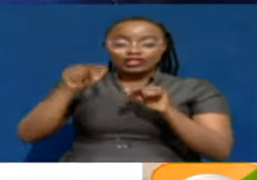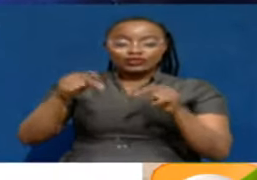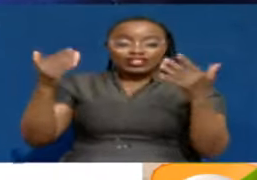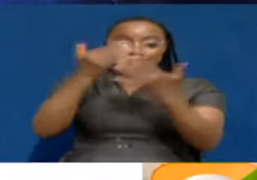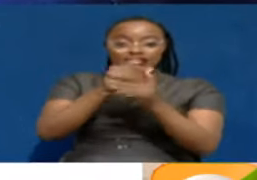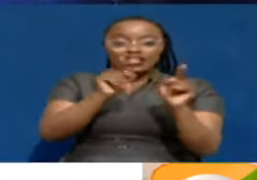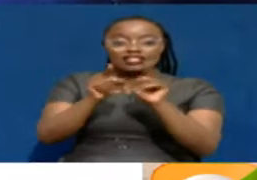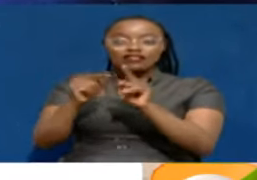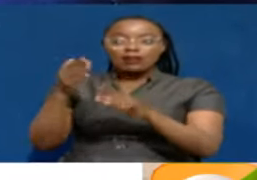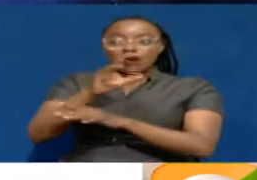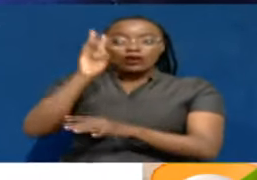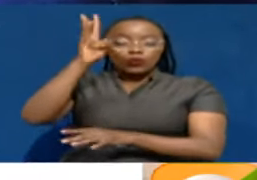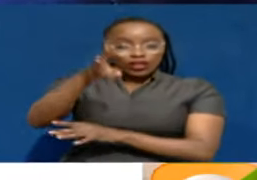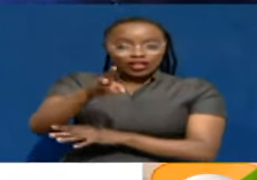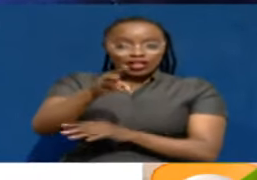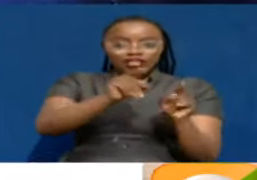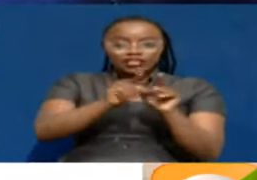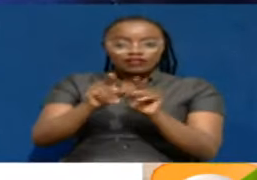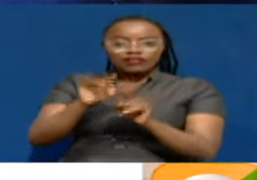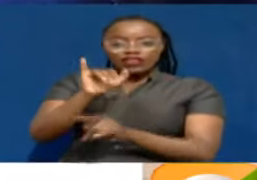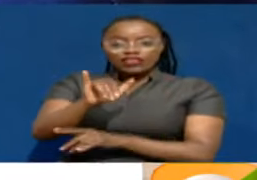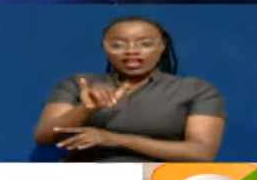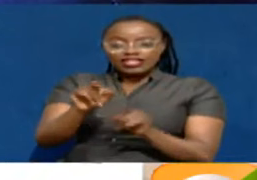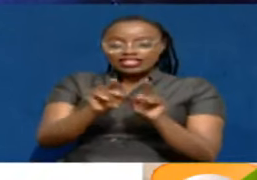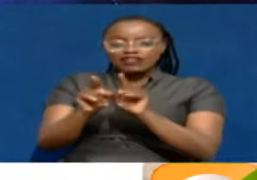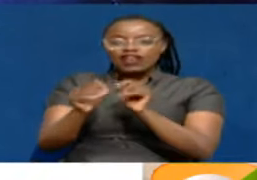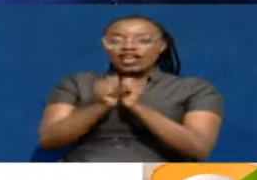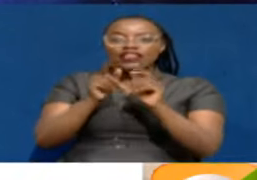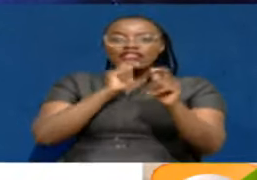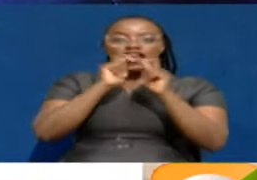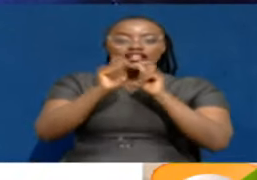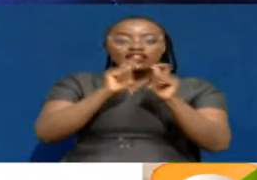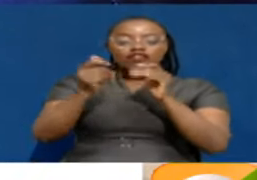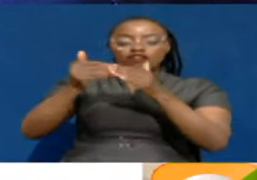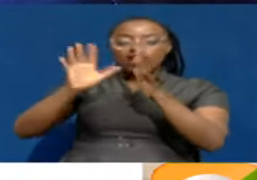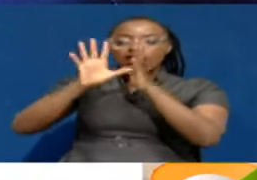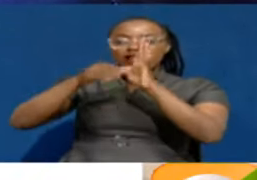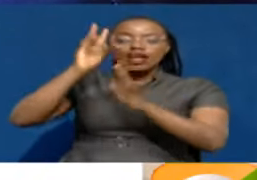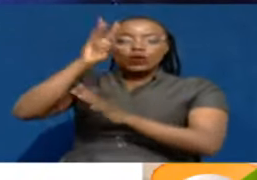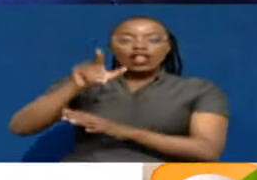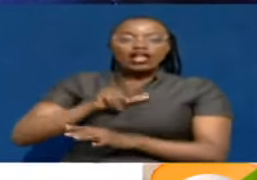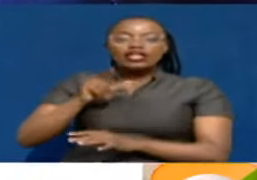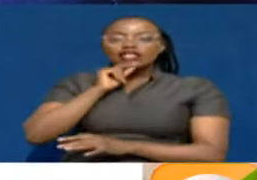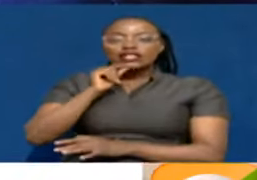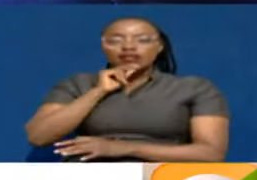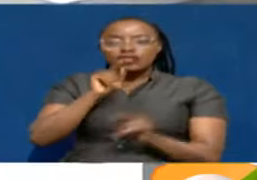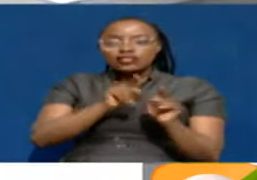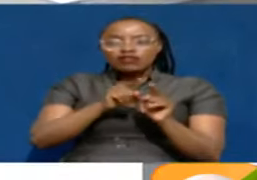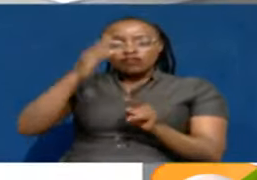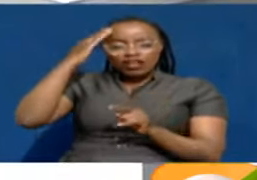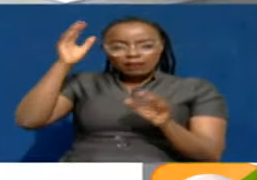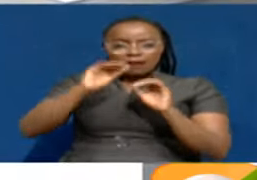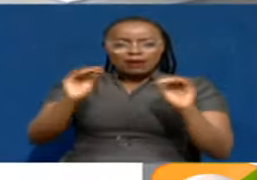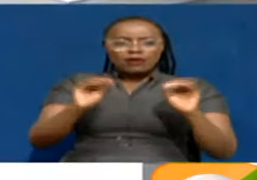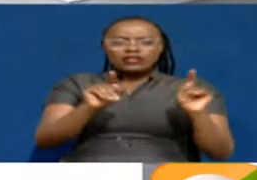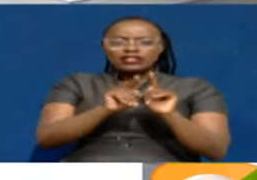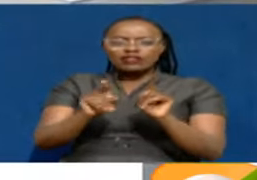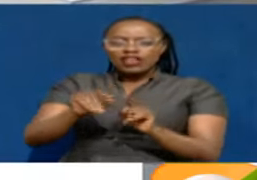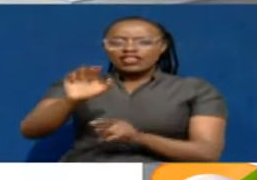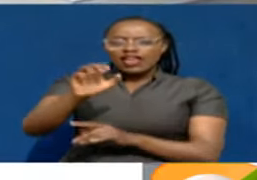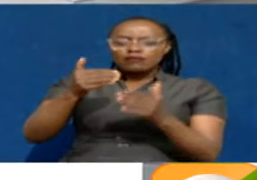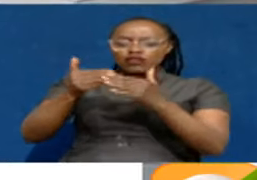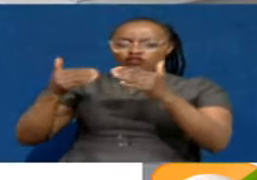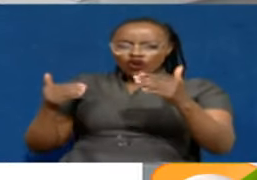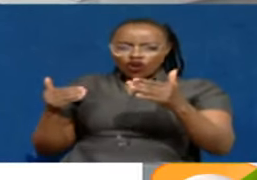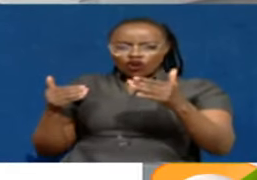us tonight, and we'll come back to that Raila interview in a moment, ladies and gentlemen. I just remembered, Linus, that it is actually the eve